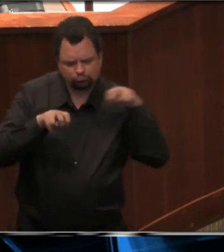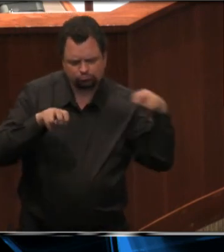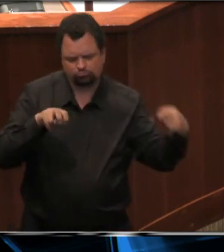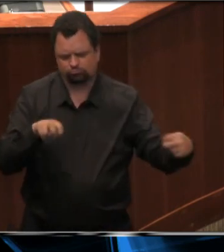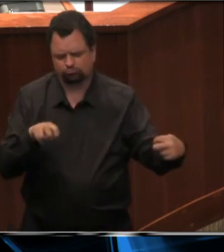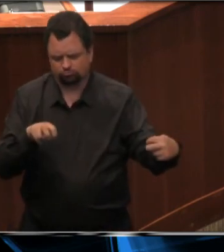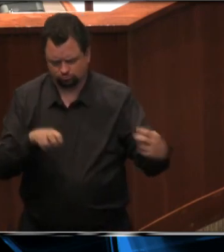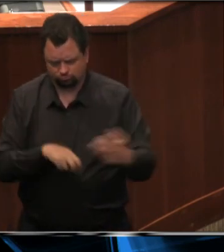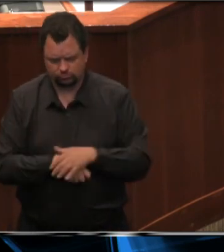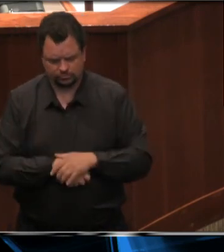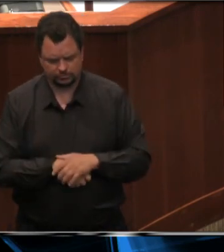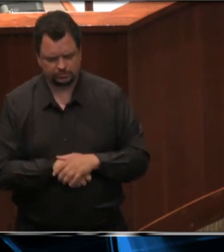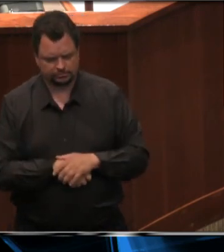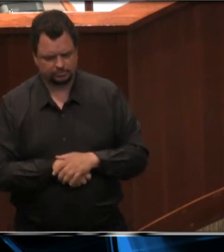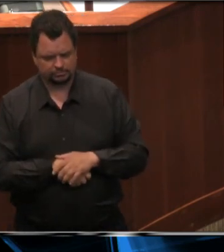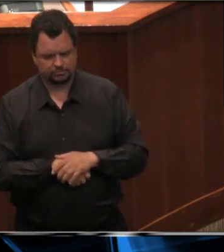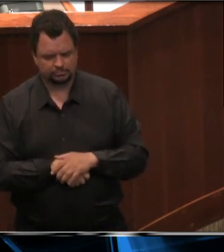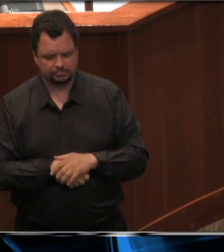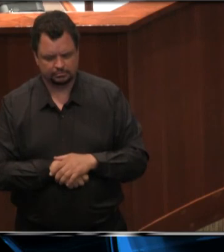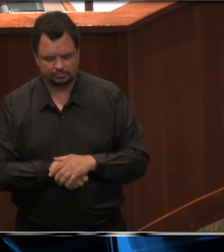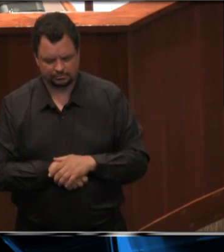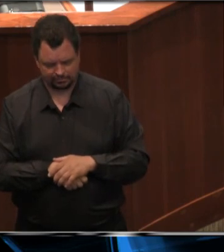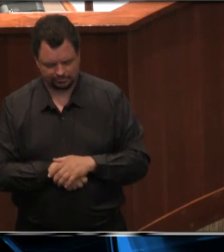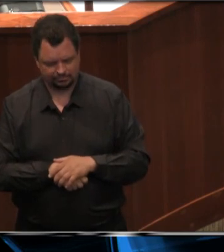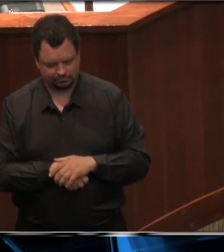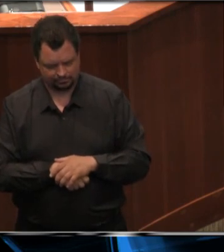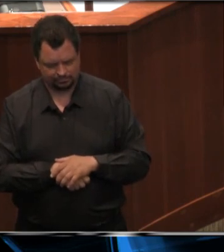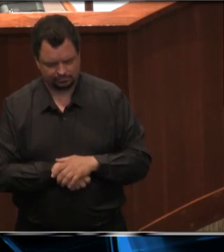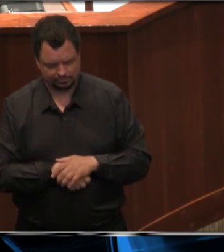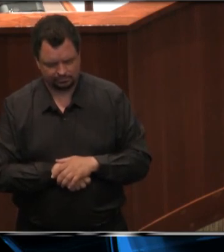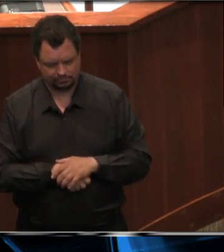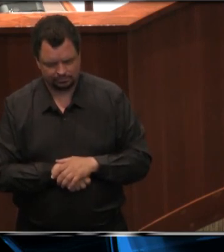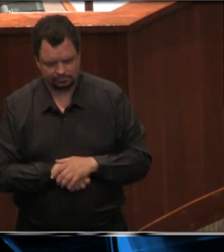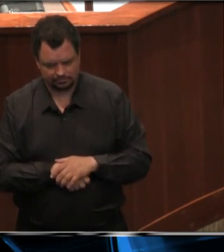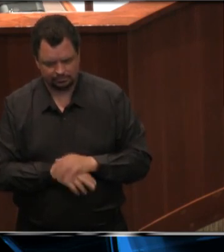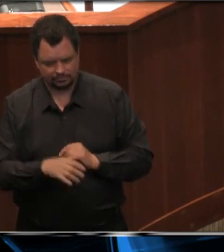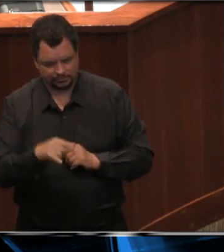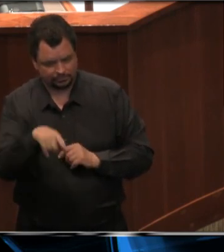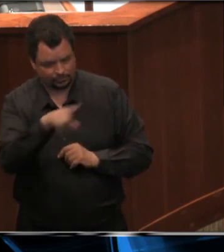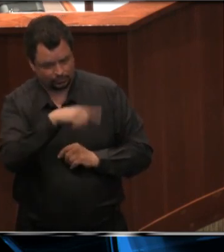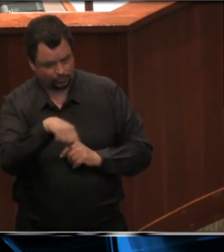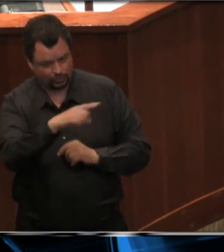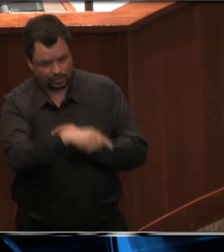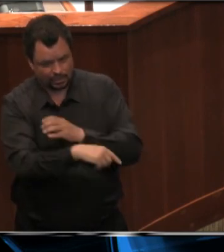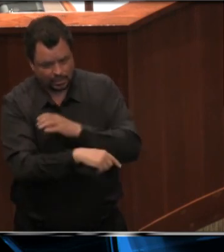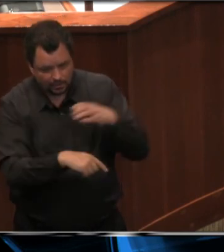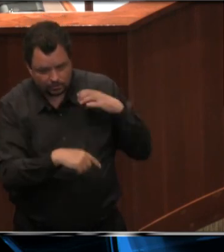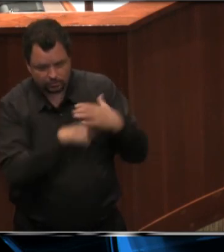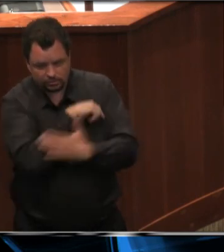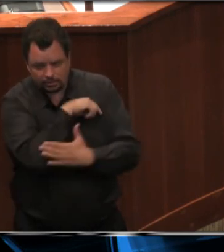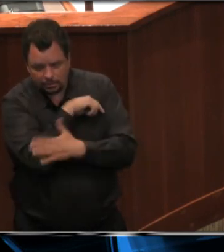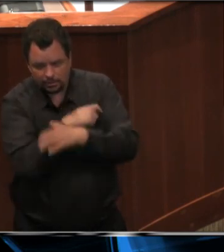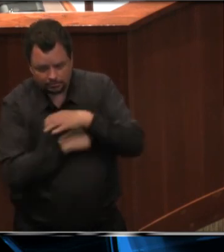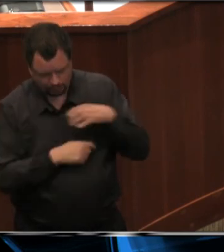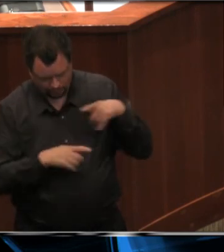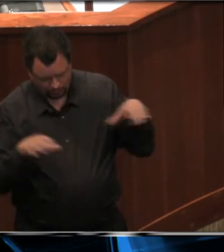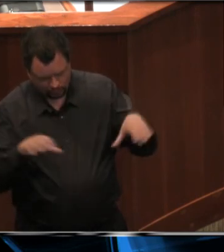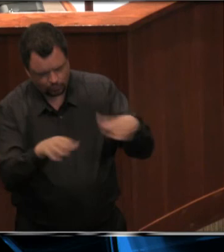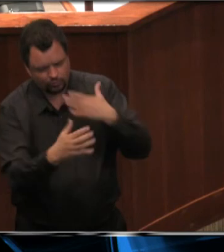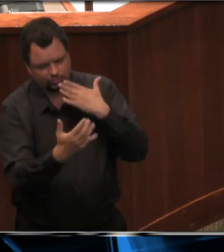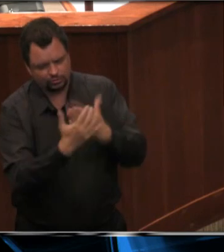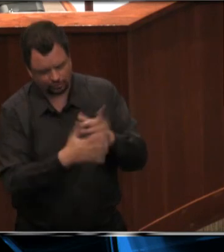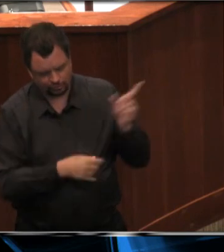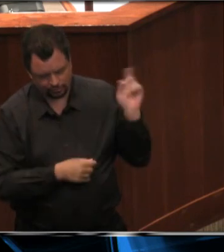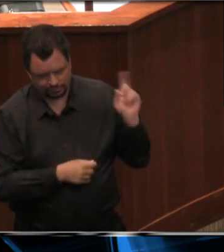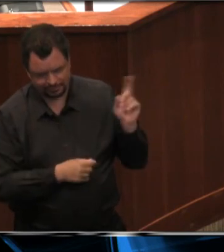commissioners on the board as well. I want to state how much I like the little partitions that have